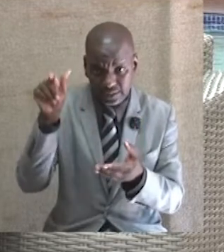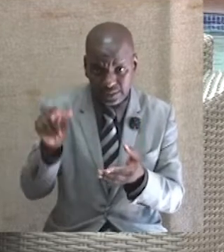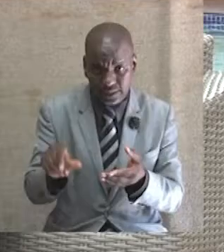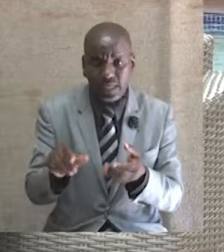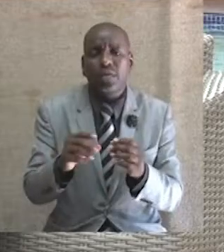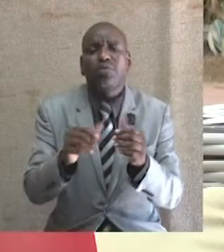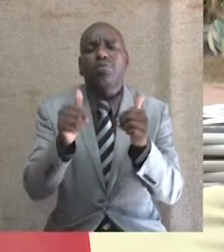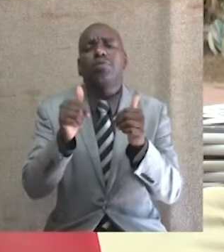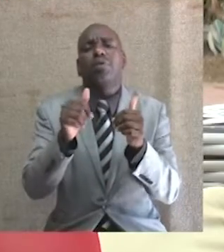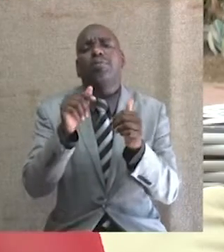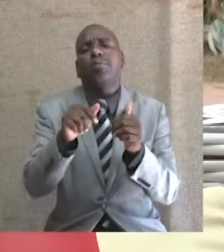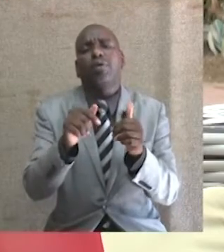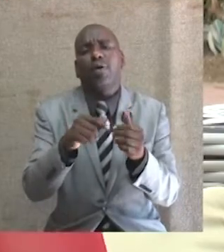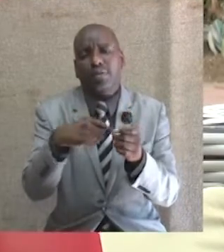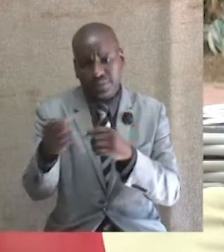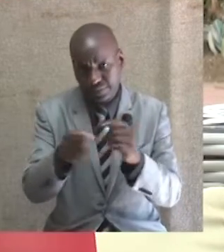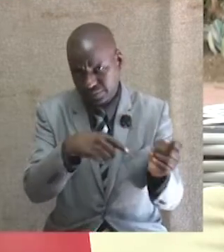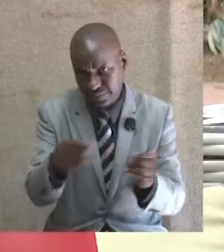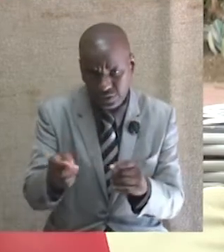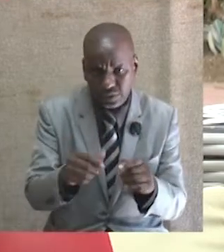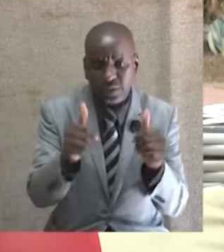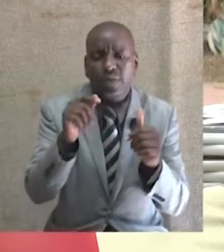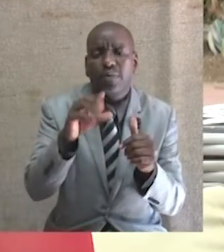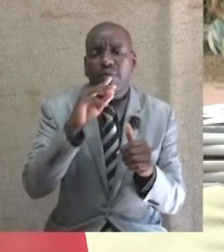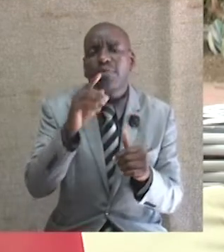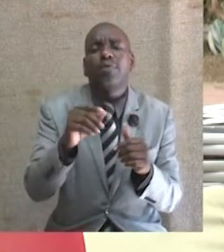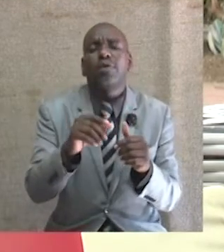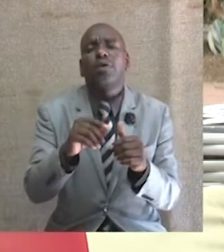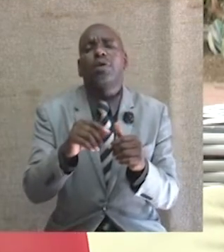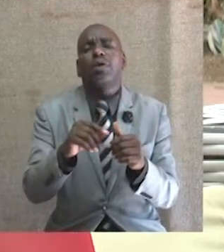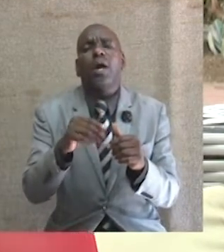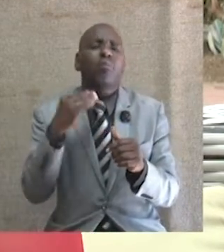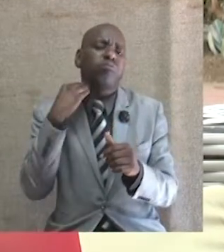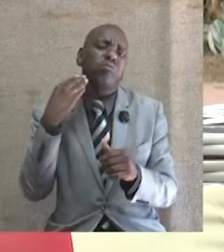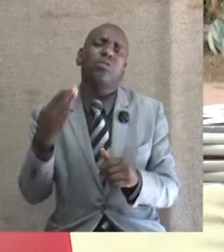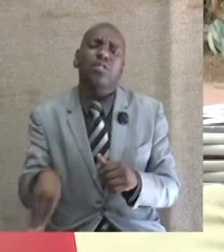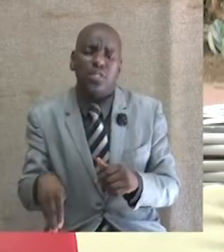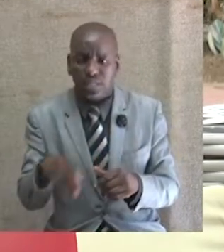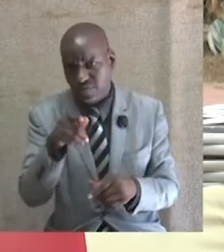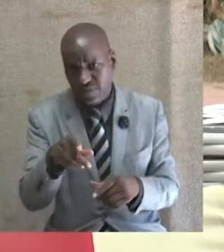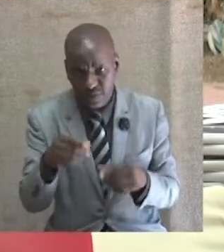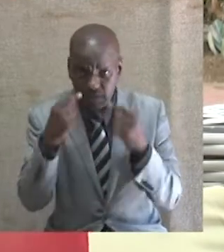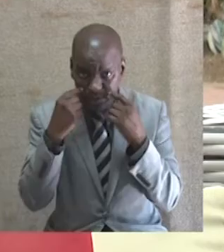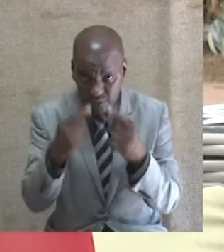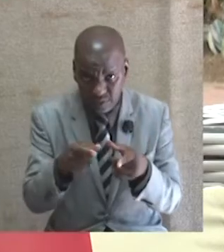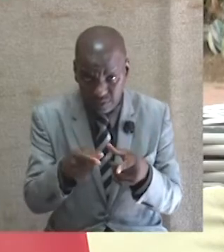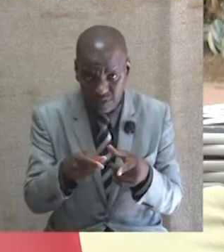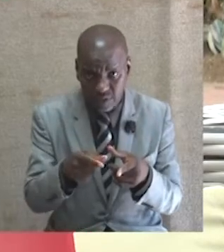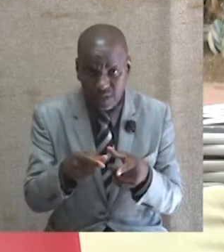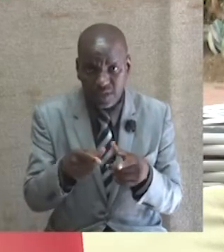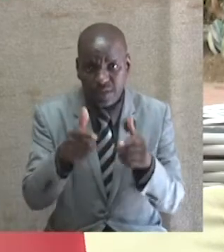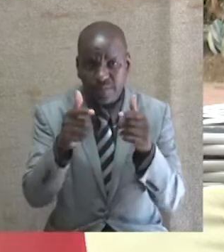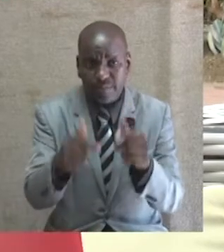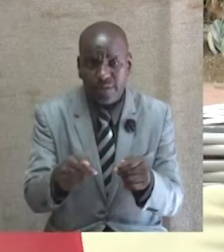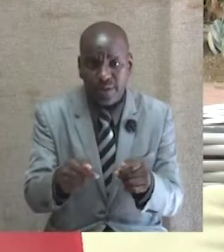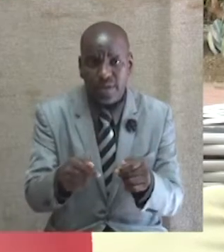who really feel the way it's being delivered, I don't know the correct way to say, it's quite boring, and we thought maybe if we